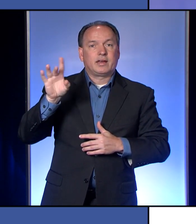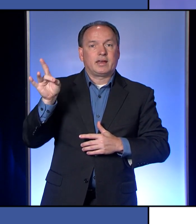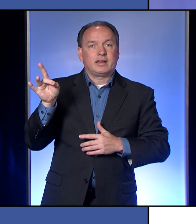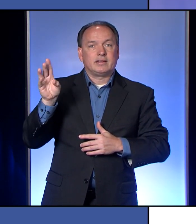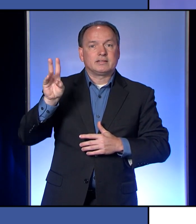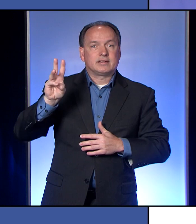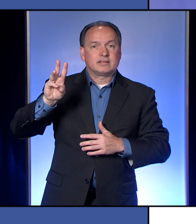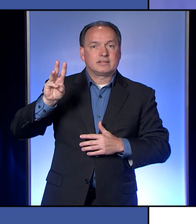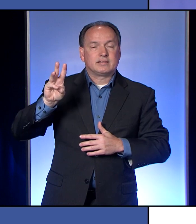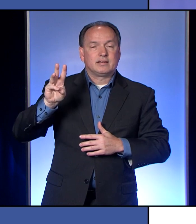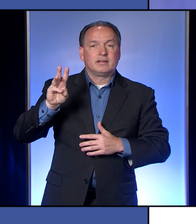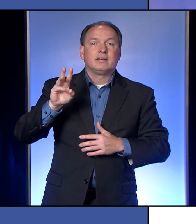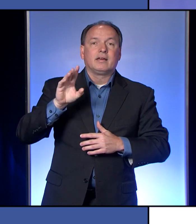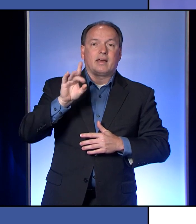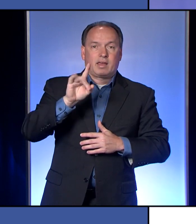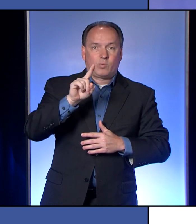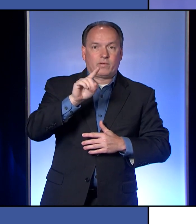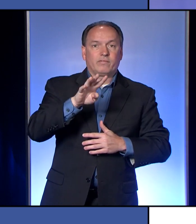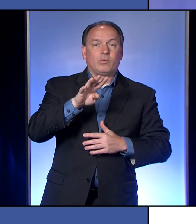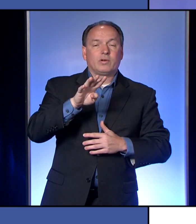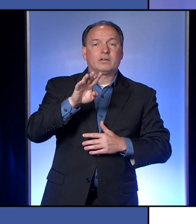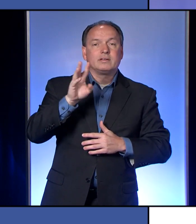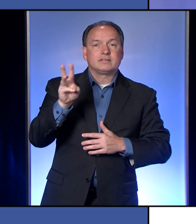814-636-5286. That's